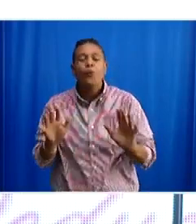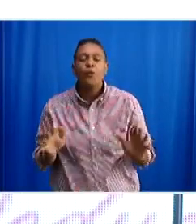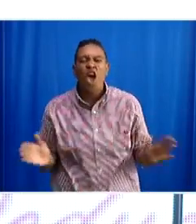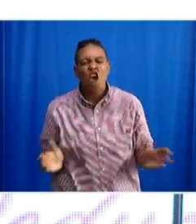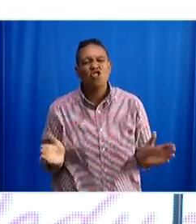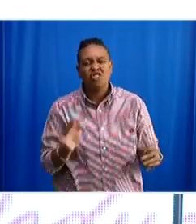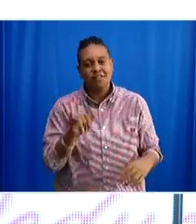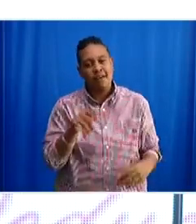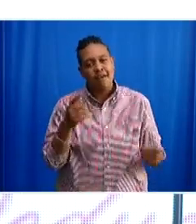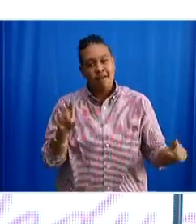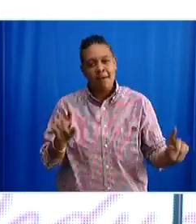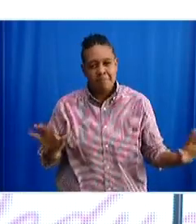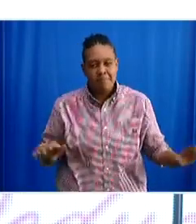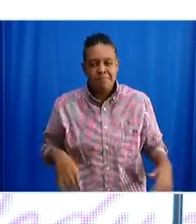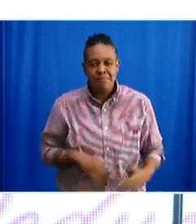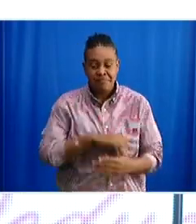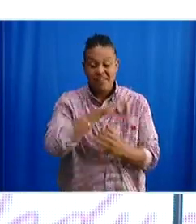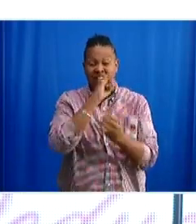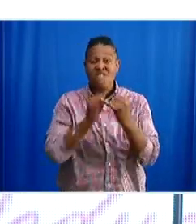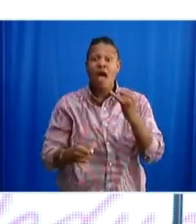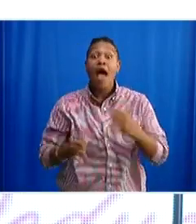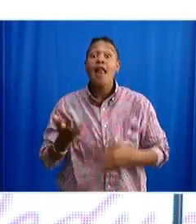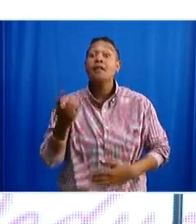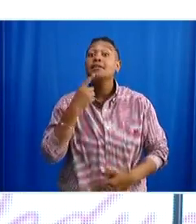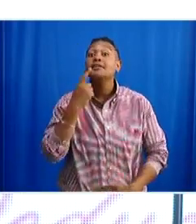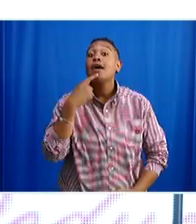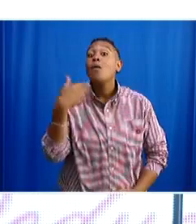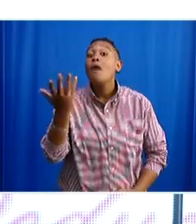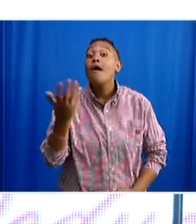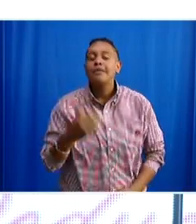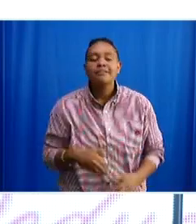The final point I would like to make is that